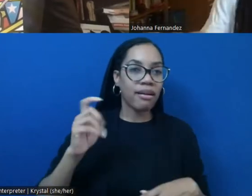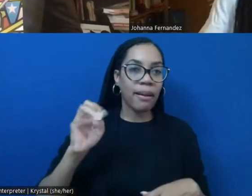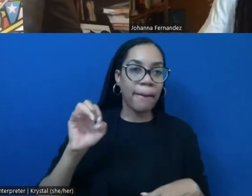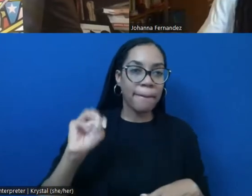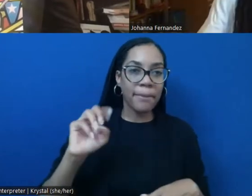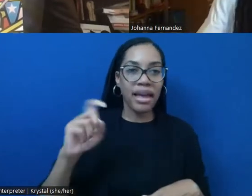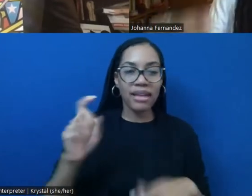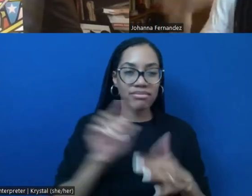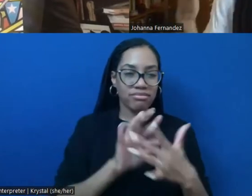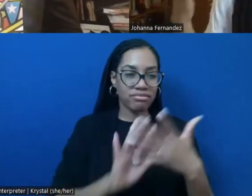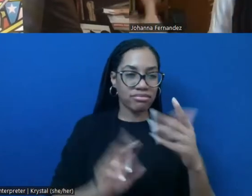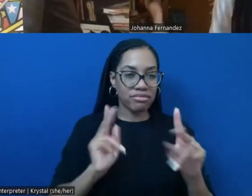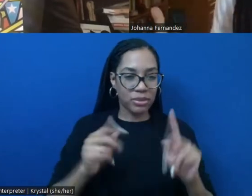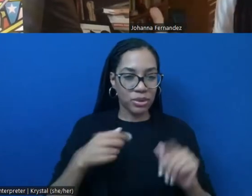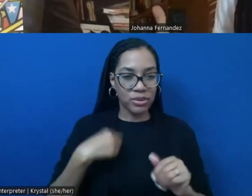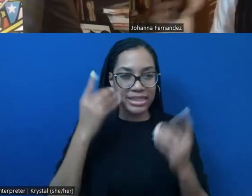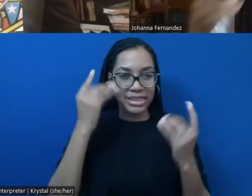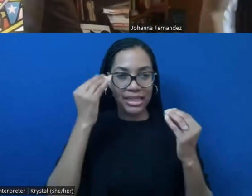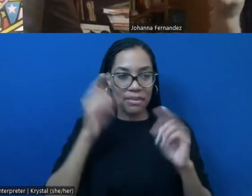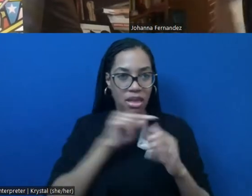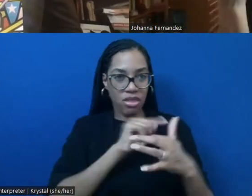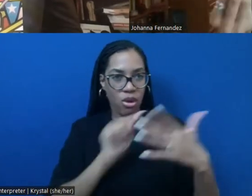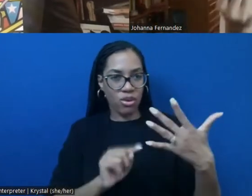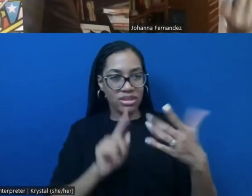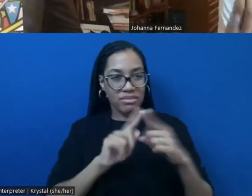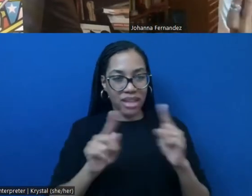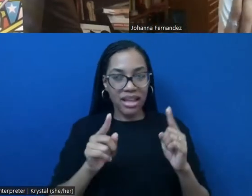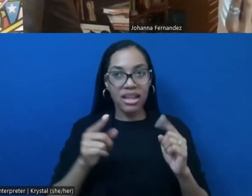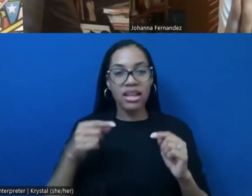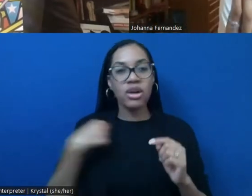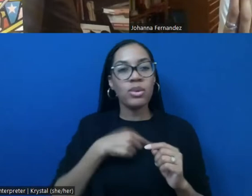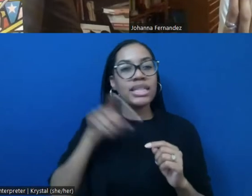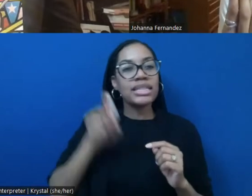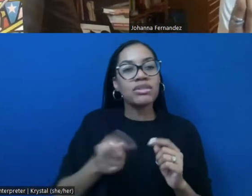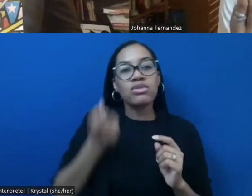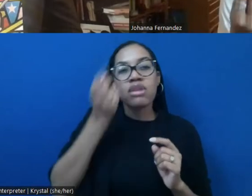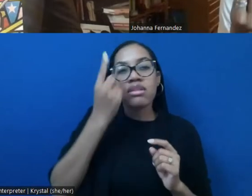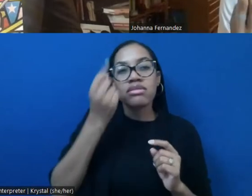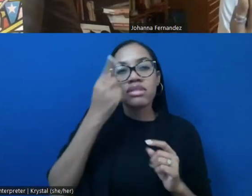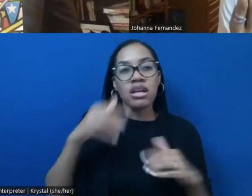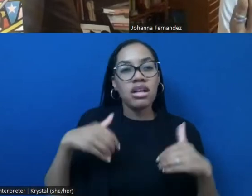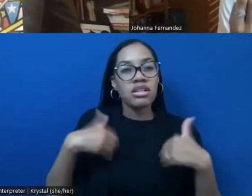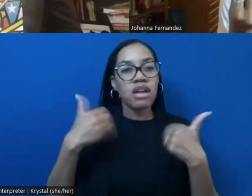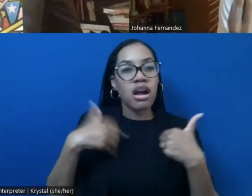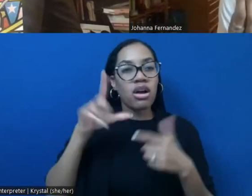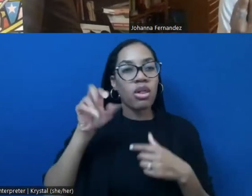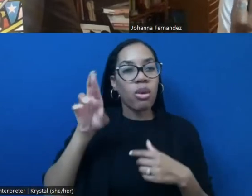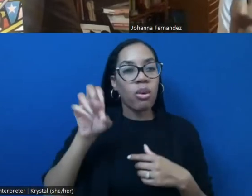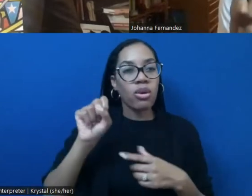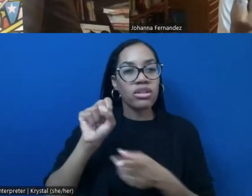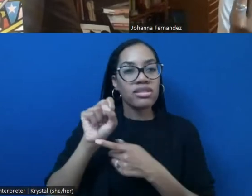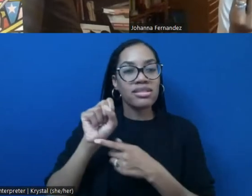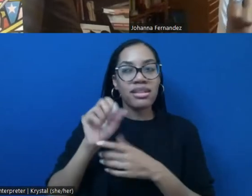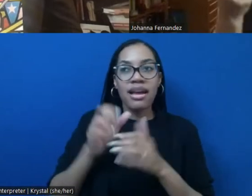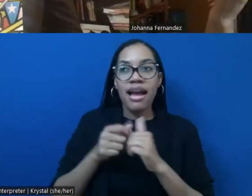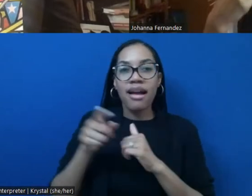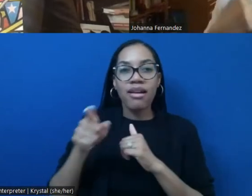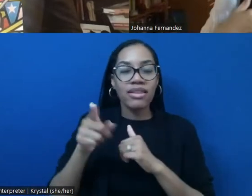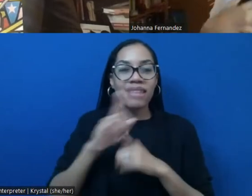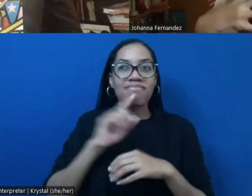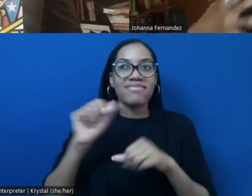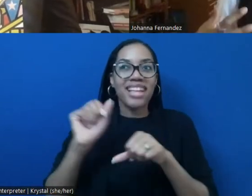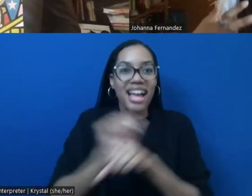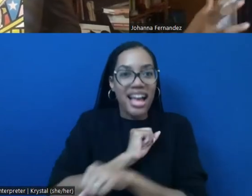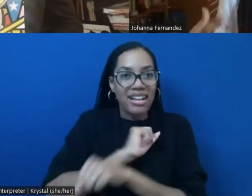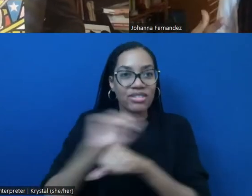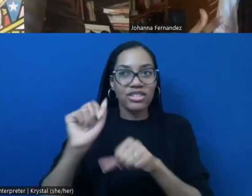into this classroom, we needed to understand individuals, who they were and how they were transformed and